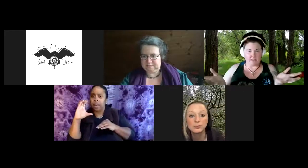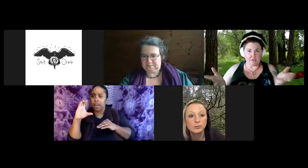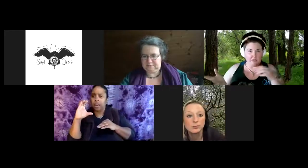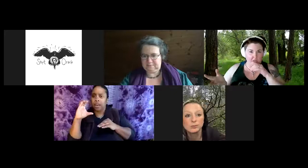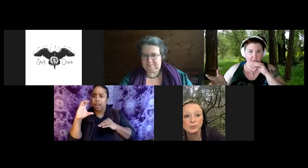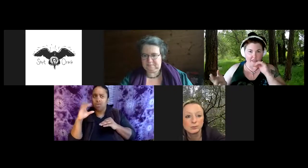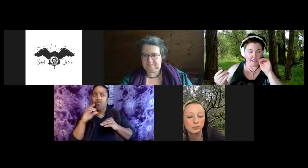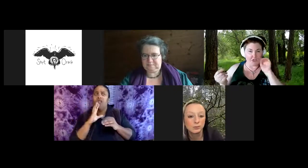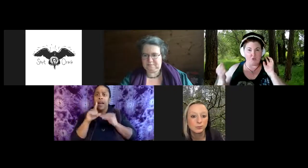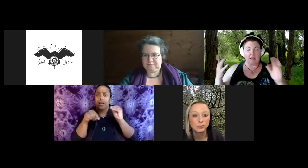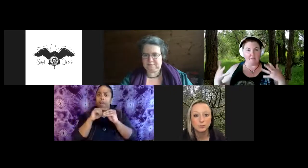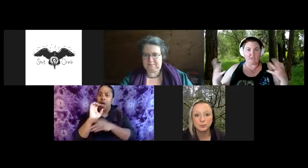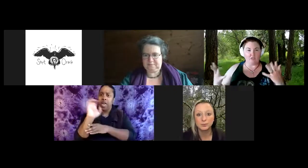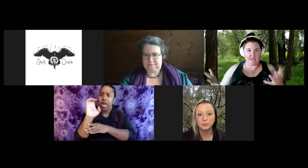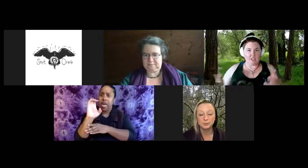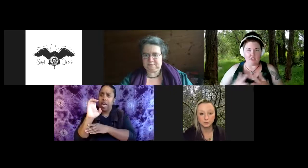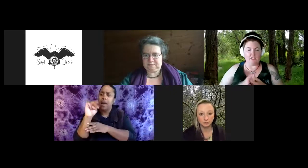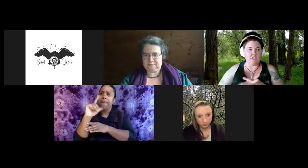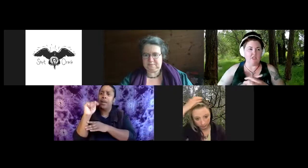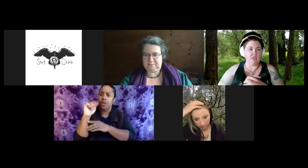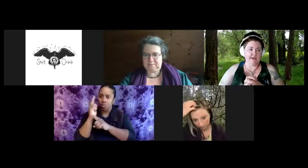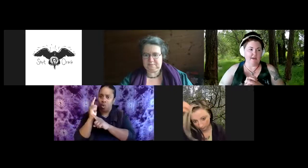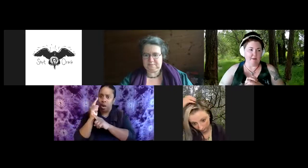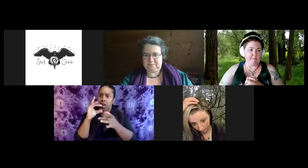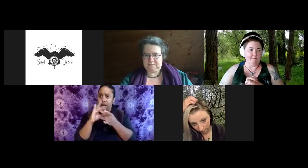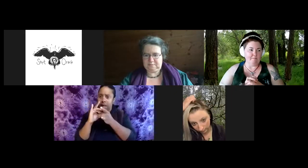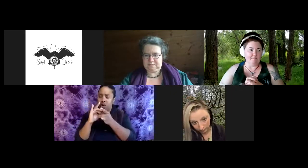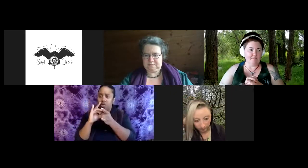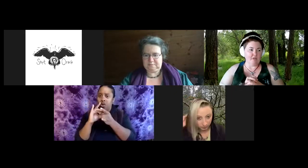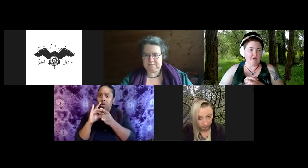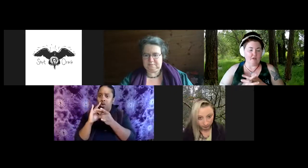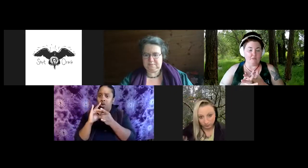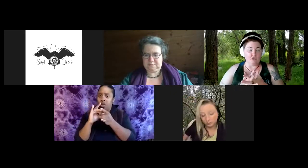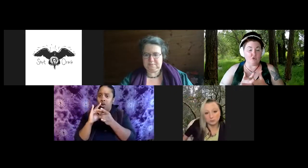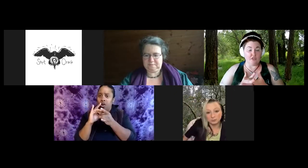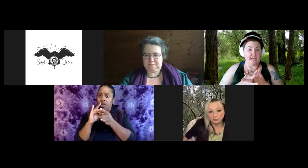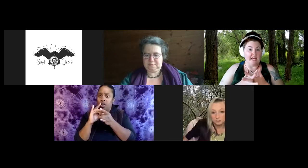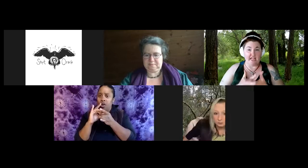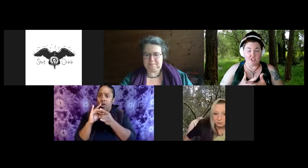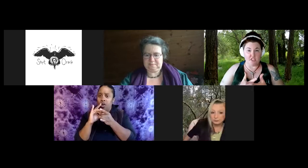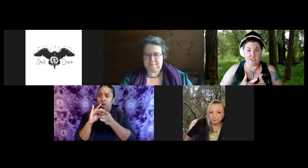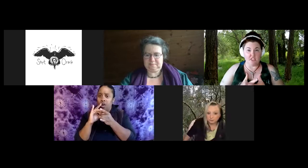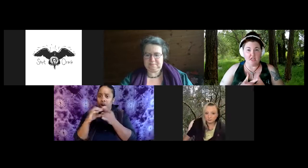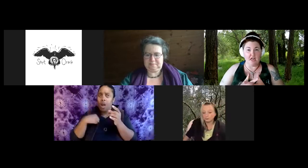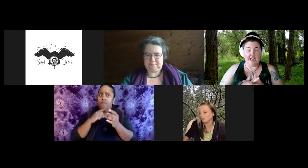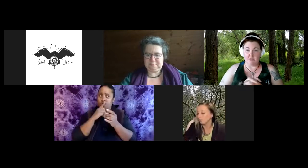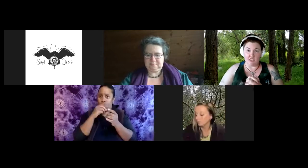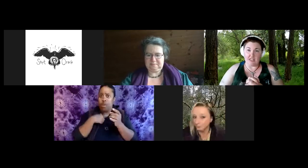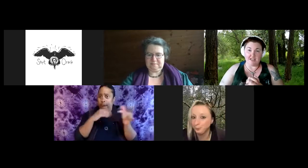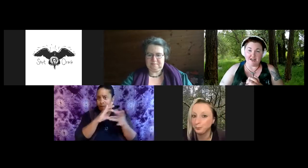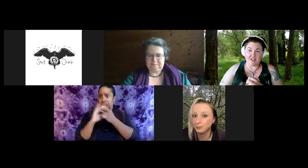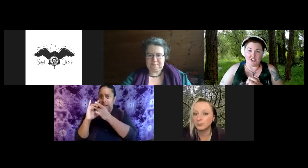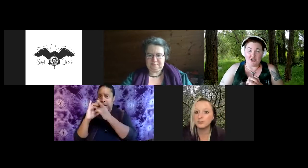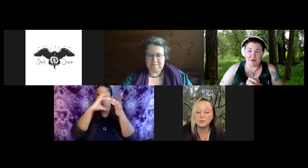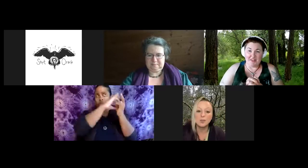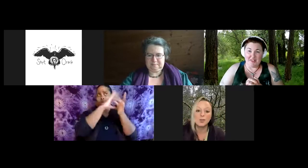the elements, when you're talking about like actual elemental connections, um I'm sure there's connections. I'm